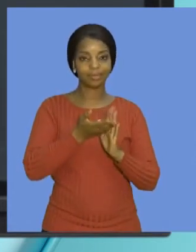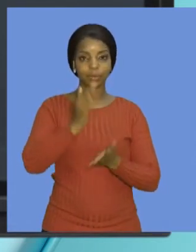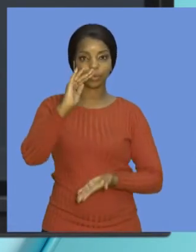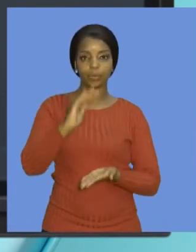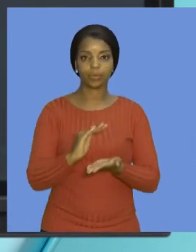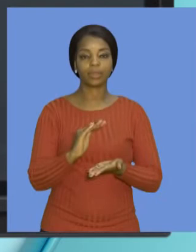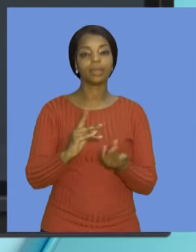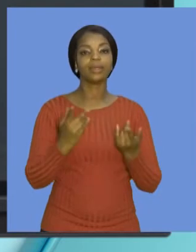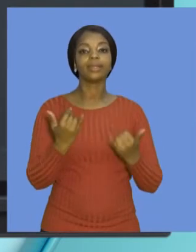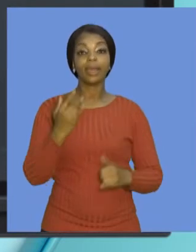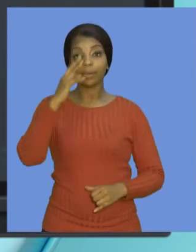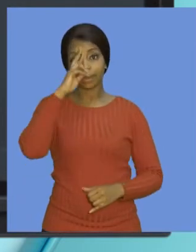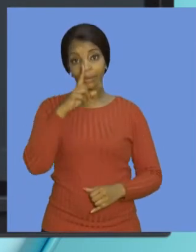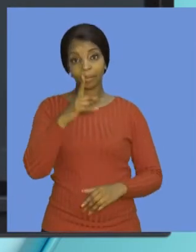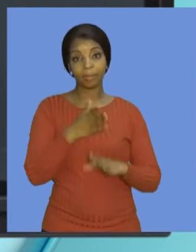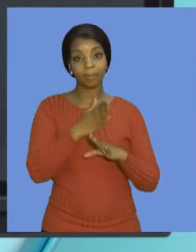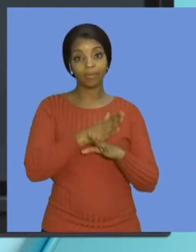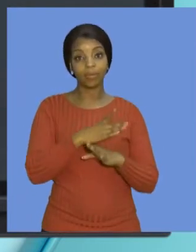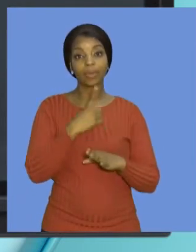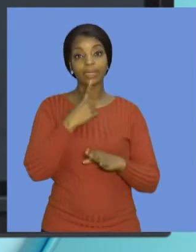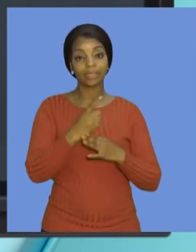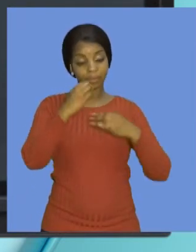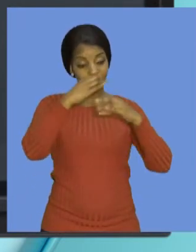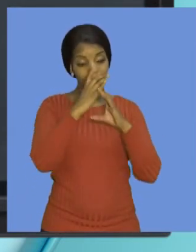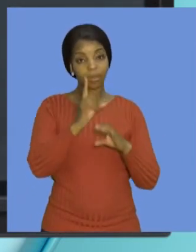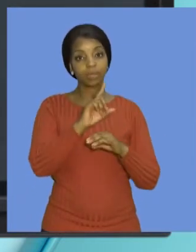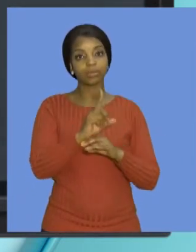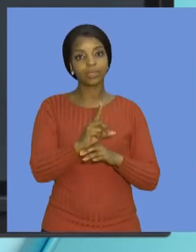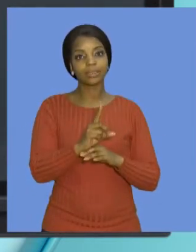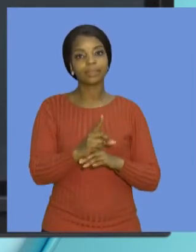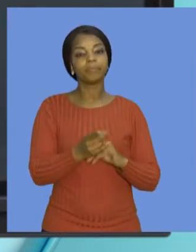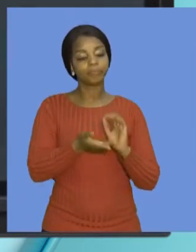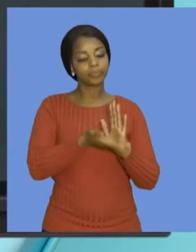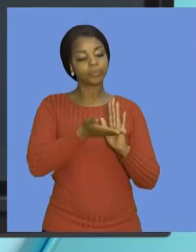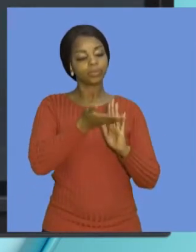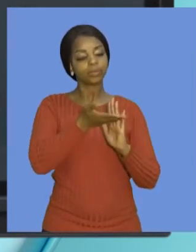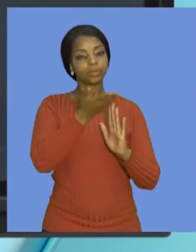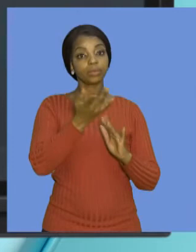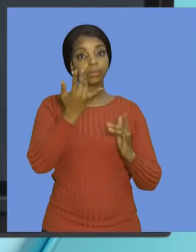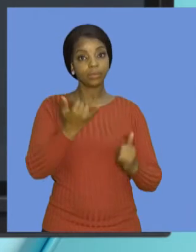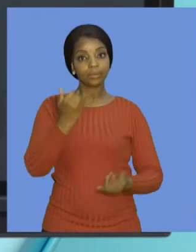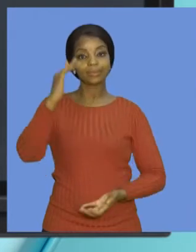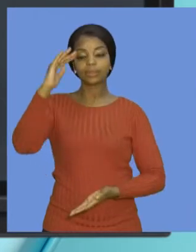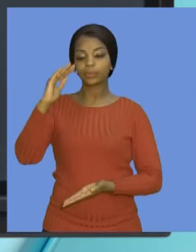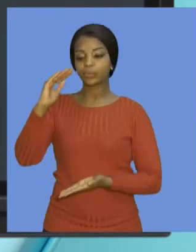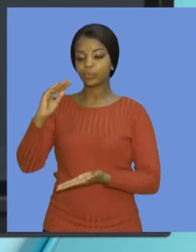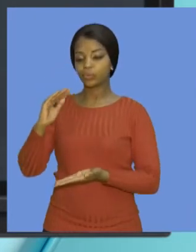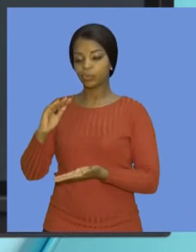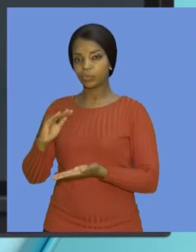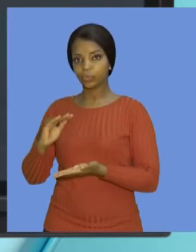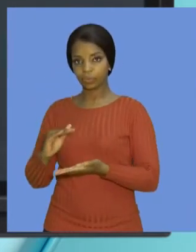appreciation. Now we're looking at depreciation, which is the same as decay. right? So they use the word decay